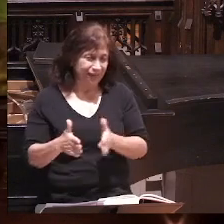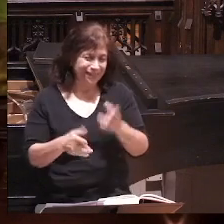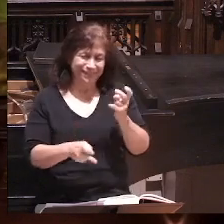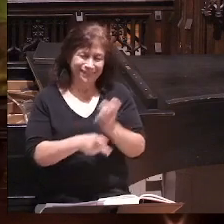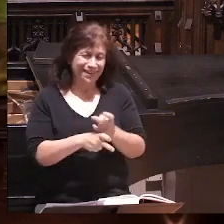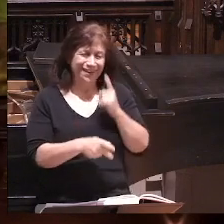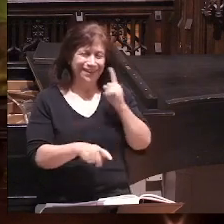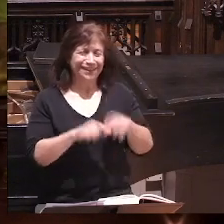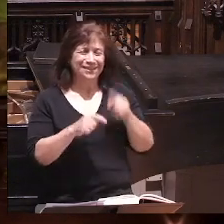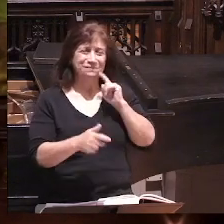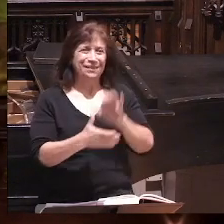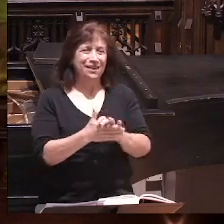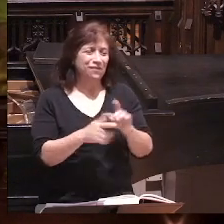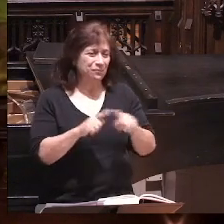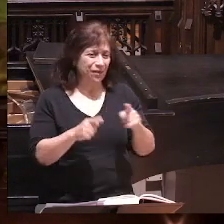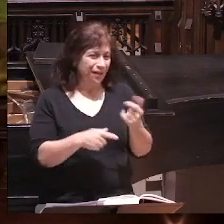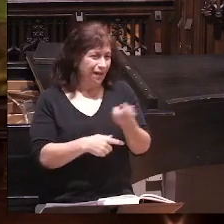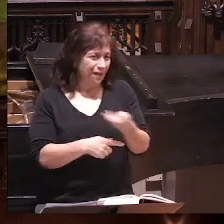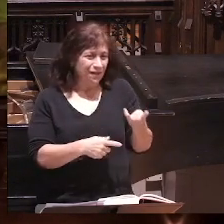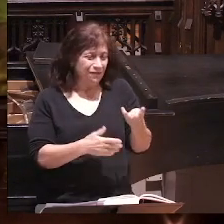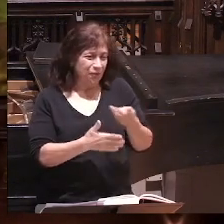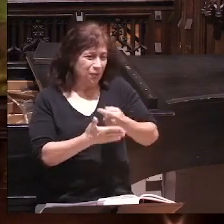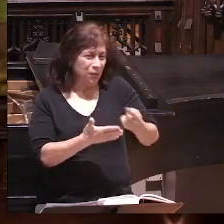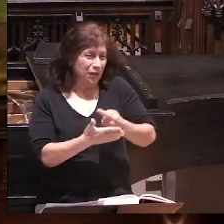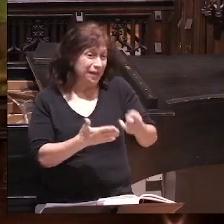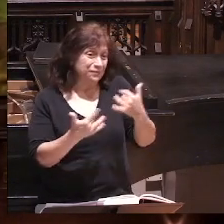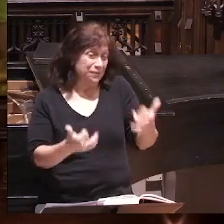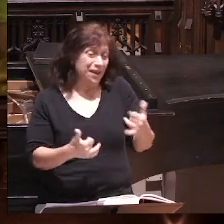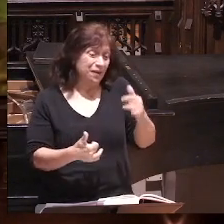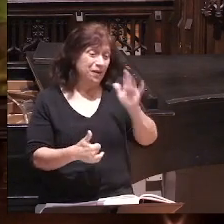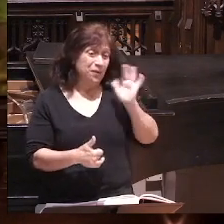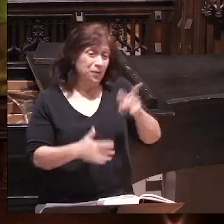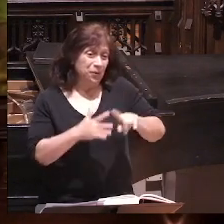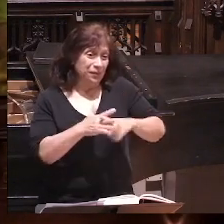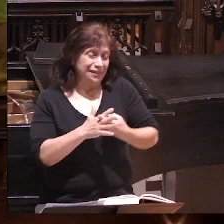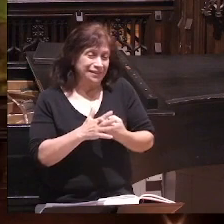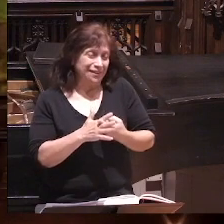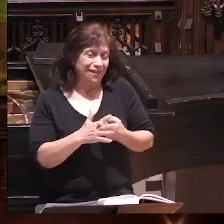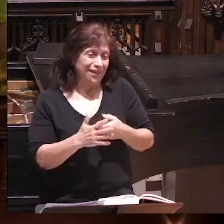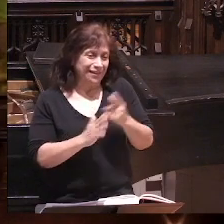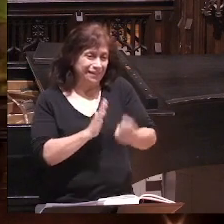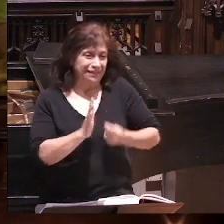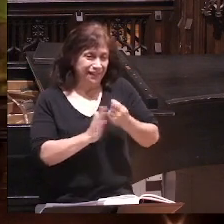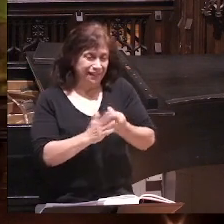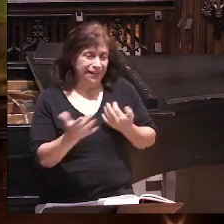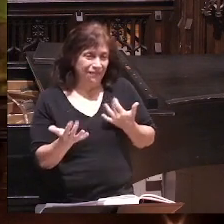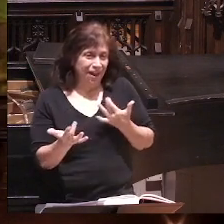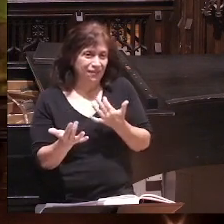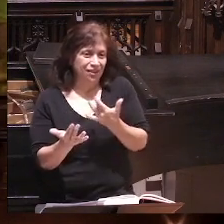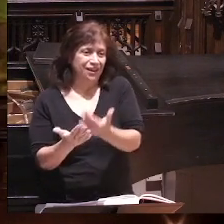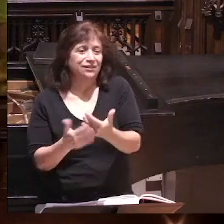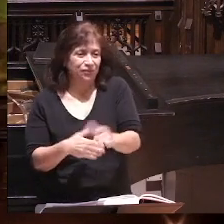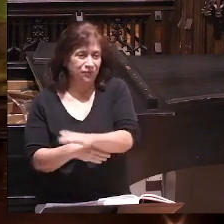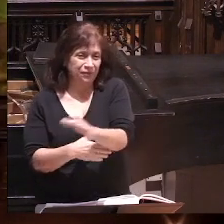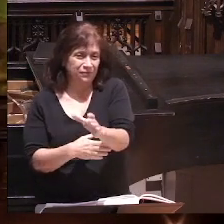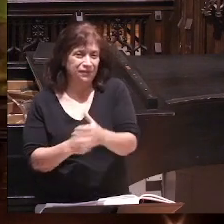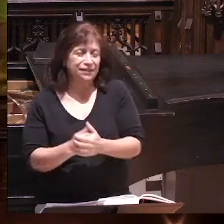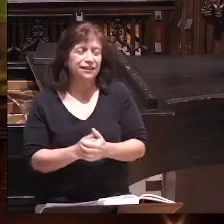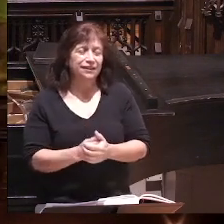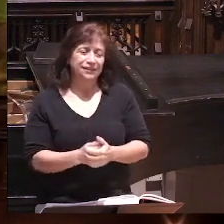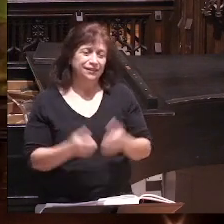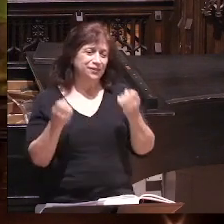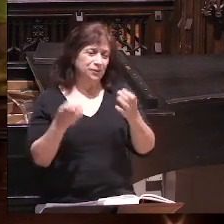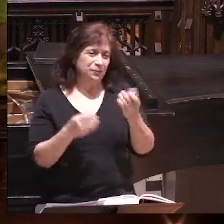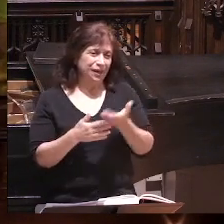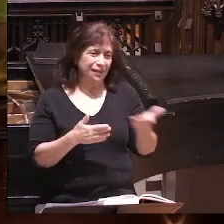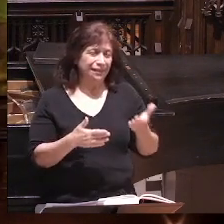believe, but in just a few weeks from now, we will actually be starting our season of Advent. And so there's lots of things coming